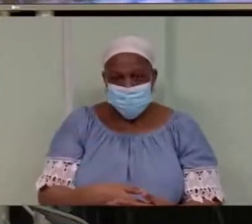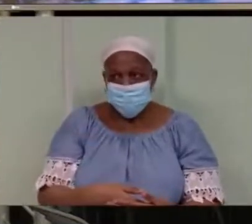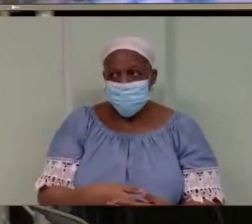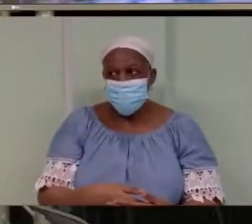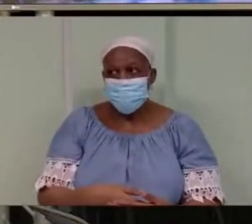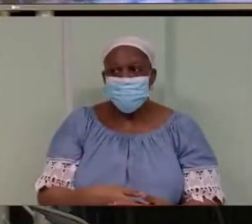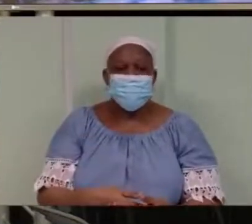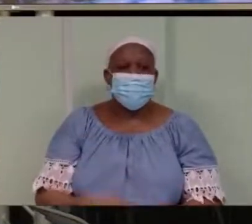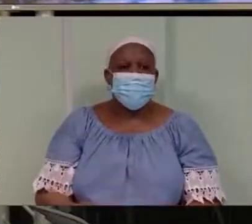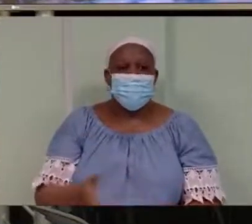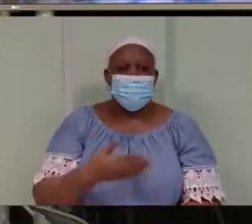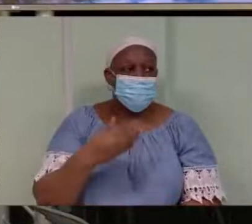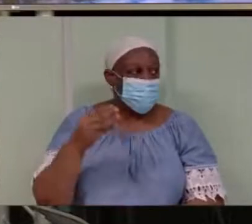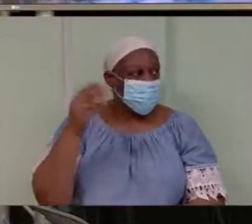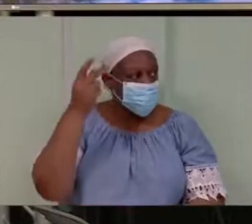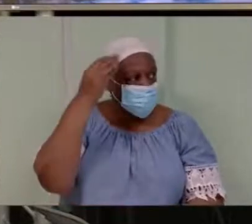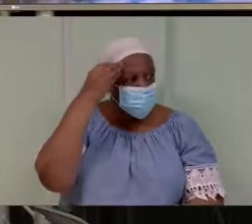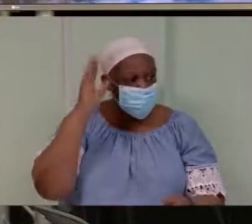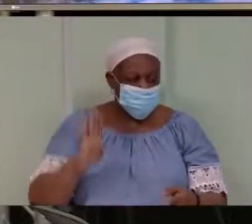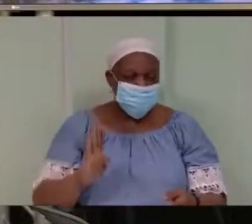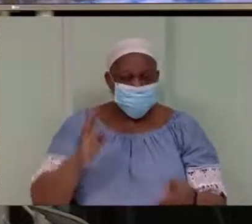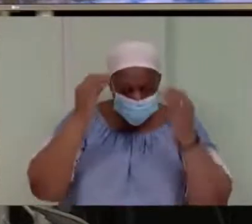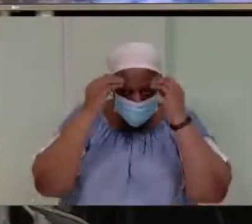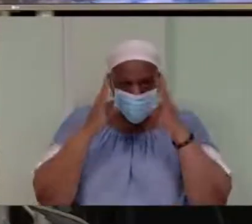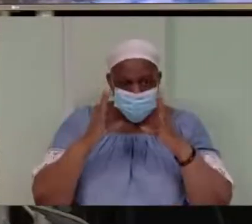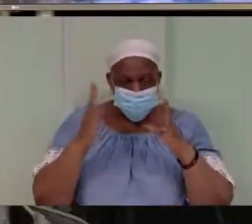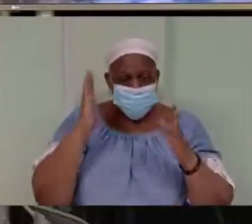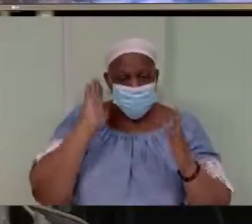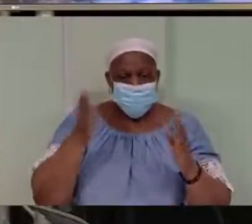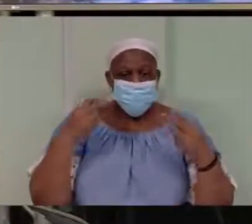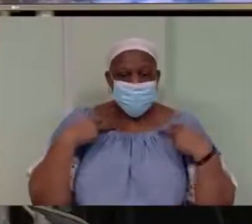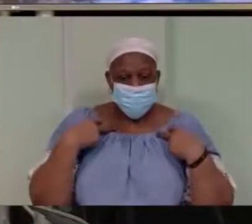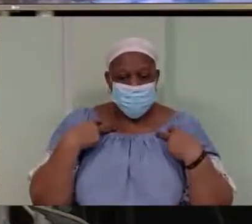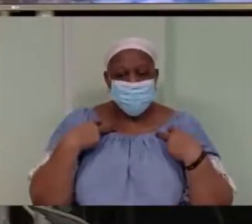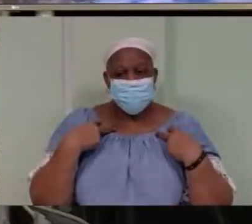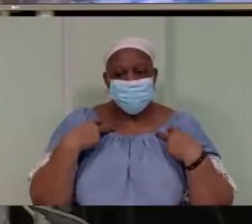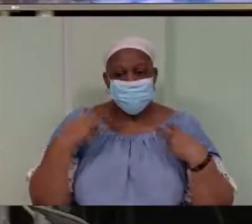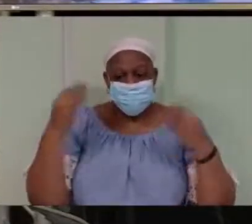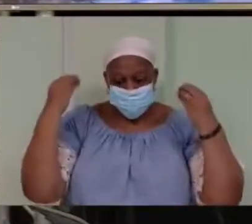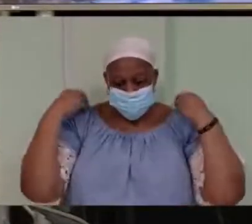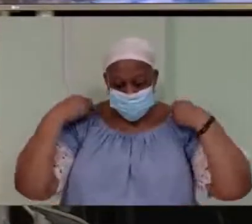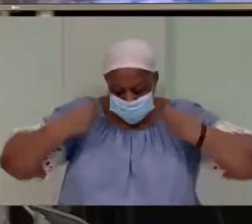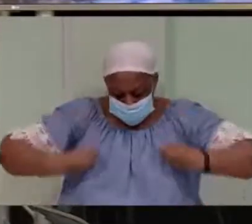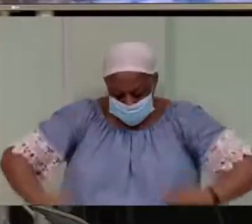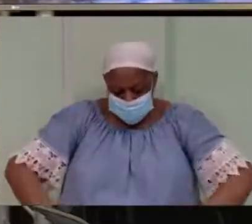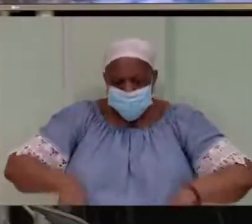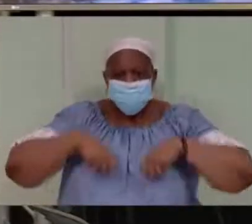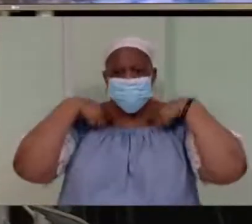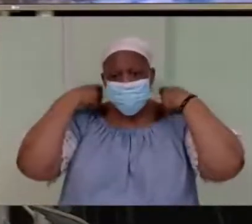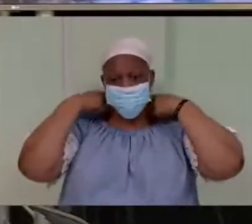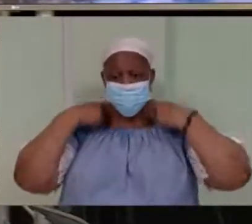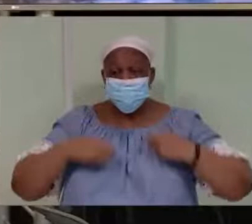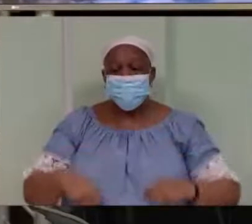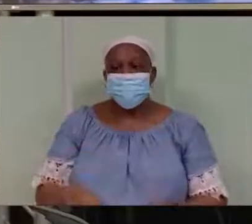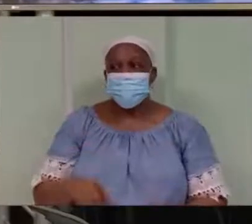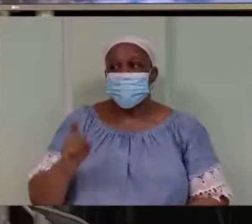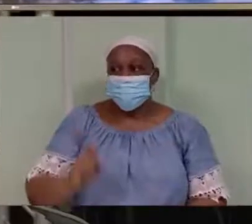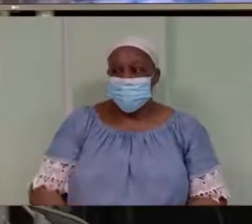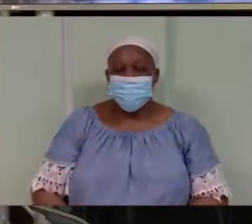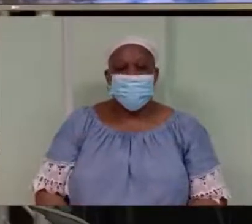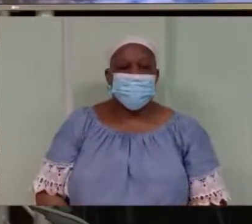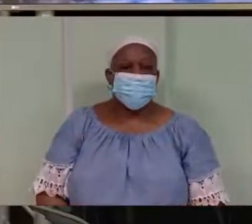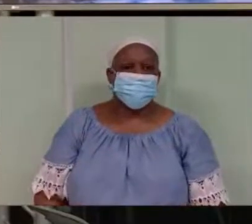barrier or protection between the worker and the children additionally this worker must be